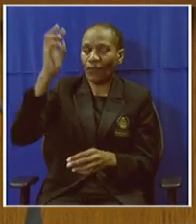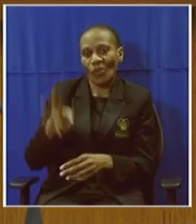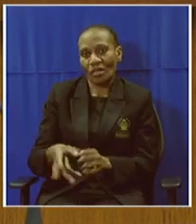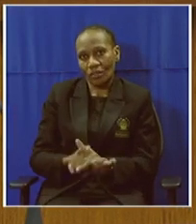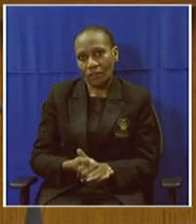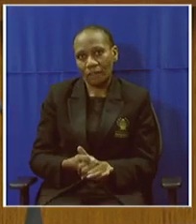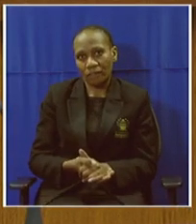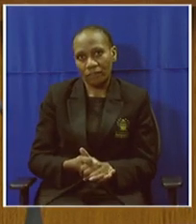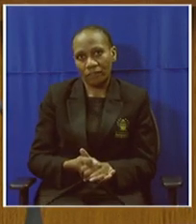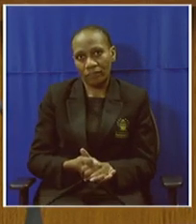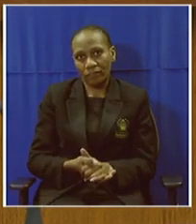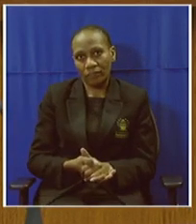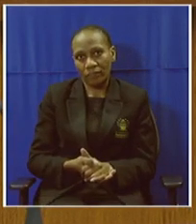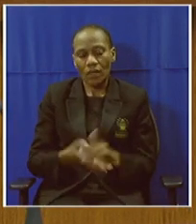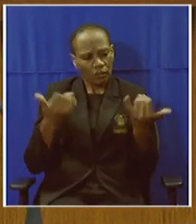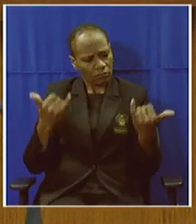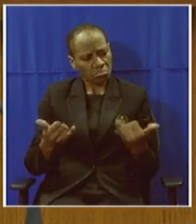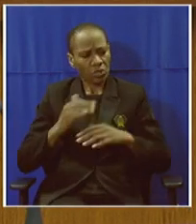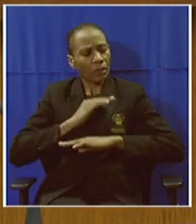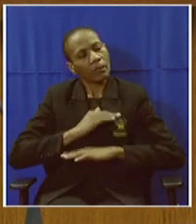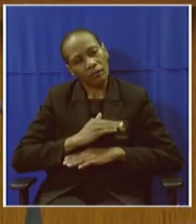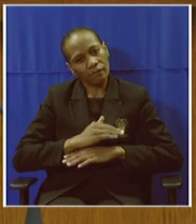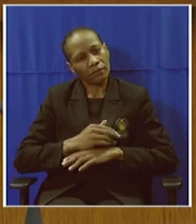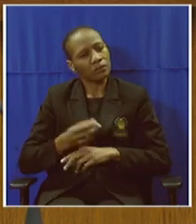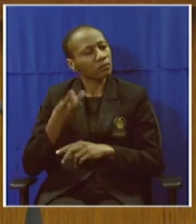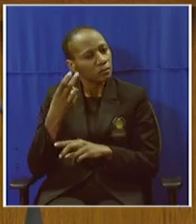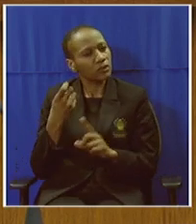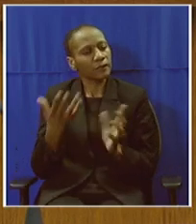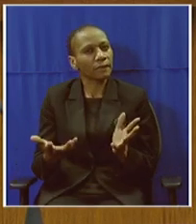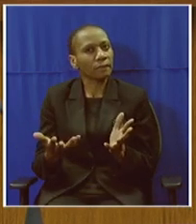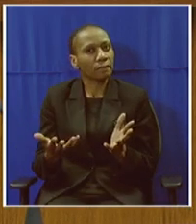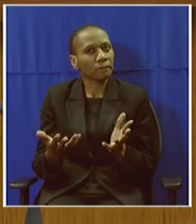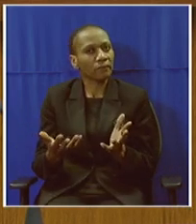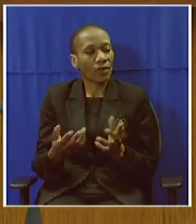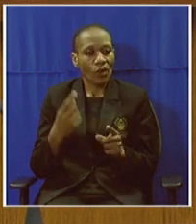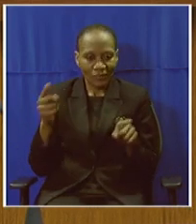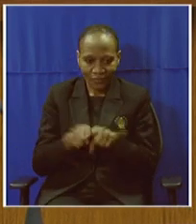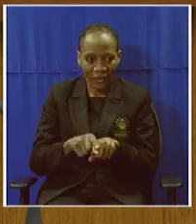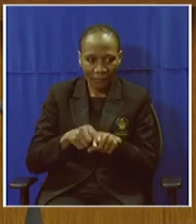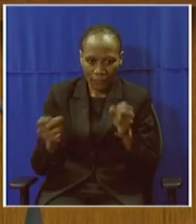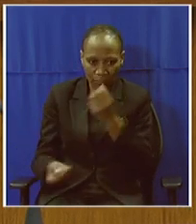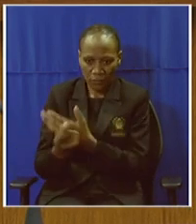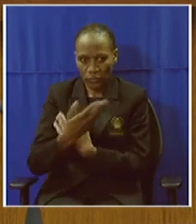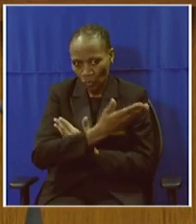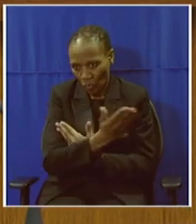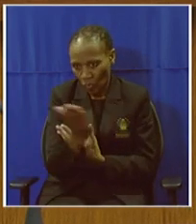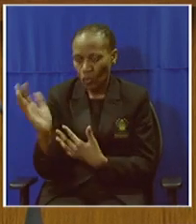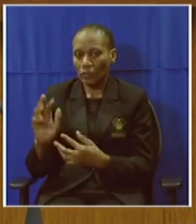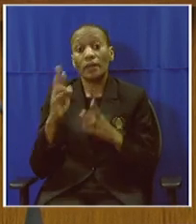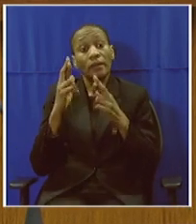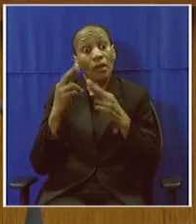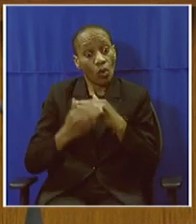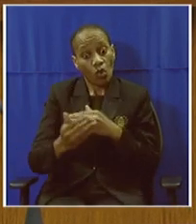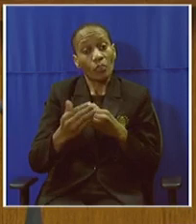Be therefore comforted and find closure to all of this. We are not alone. Hoping that we shall meet